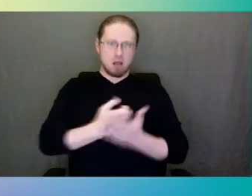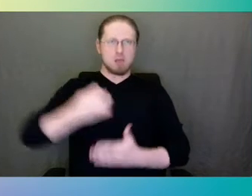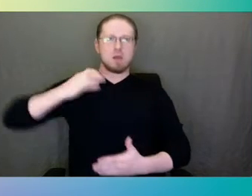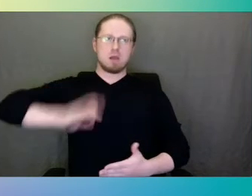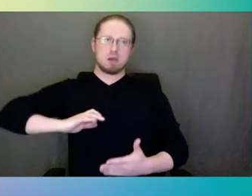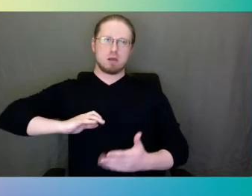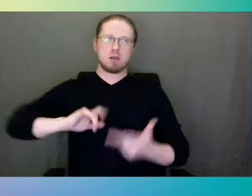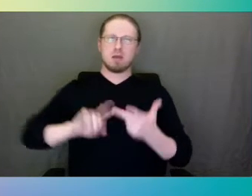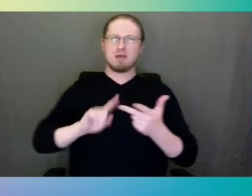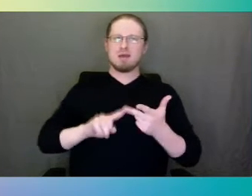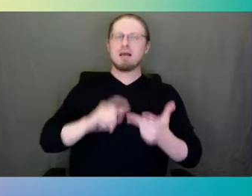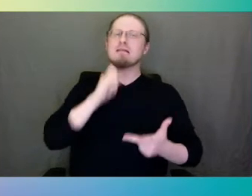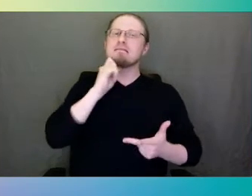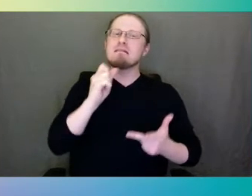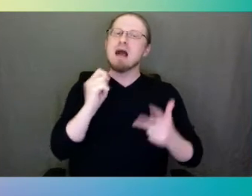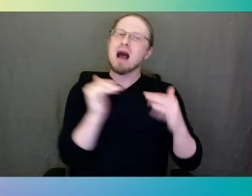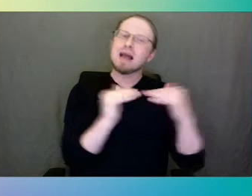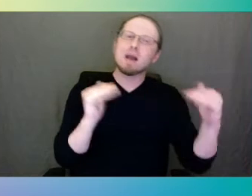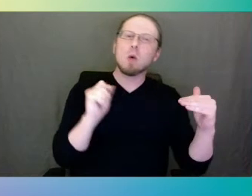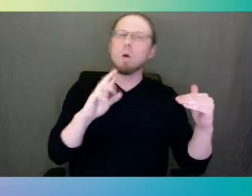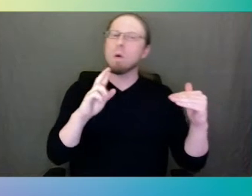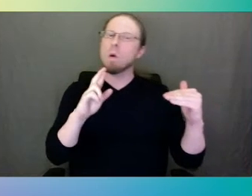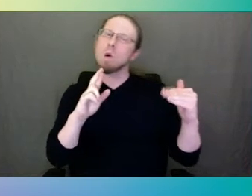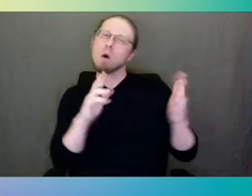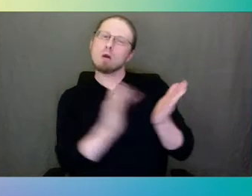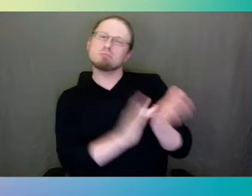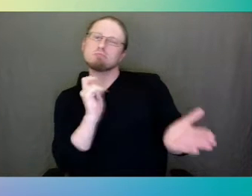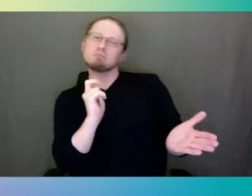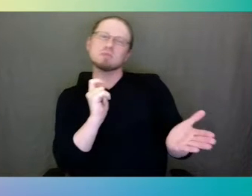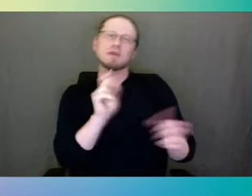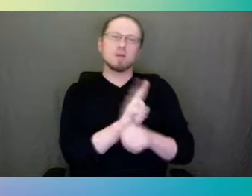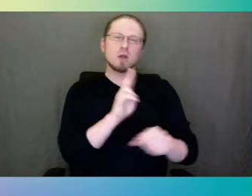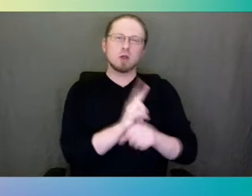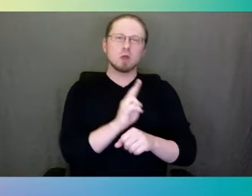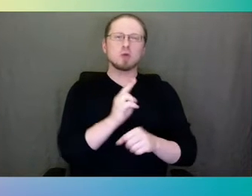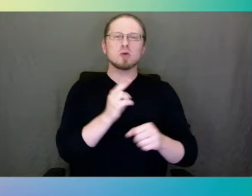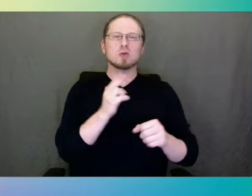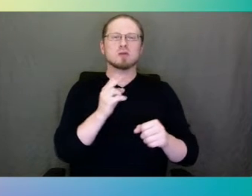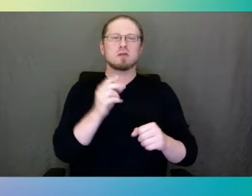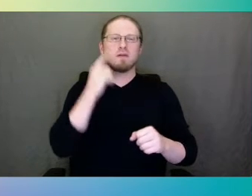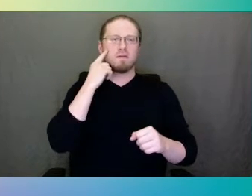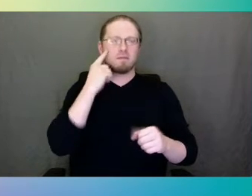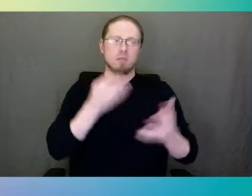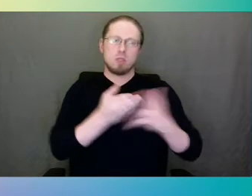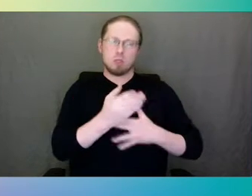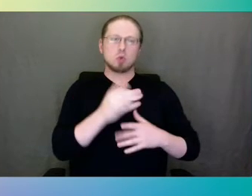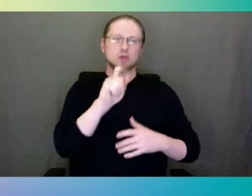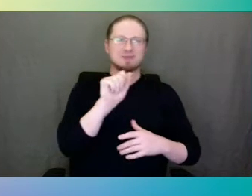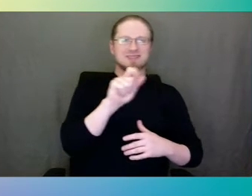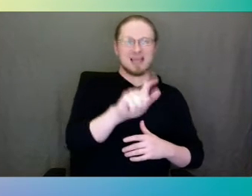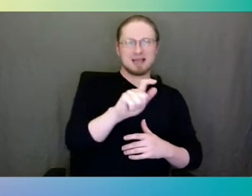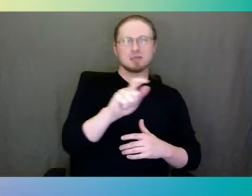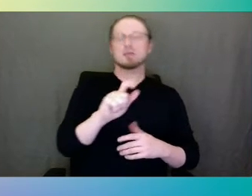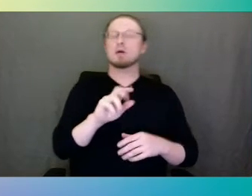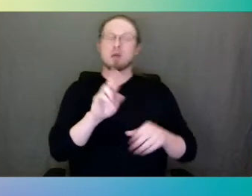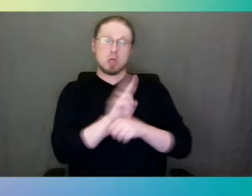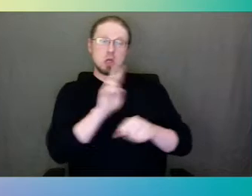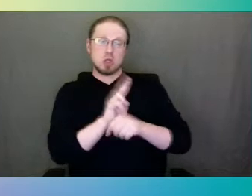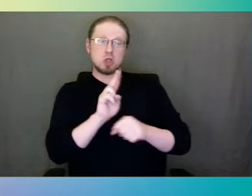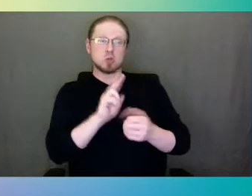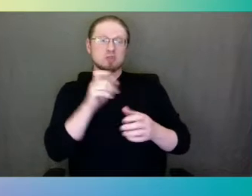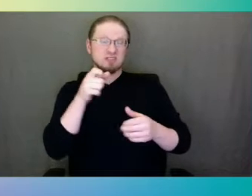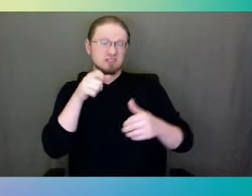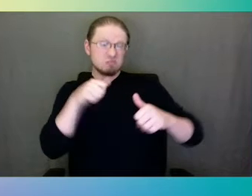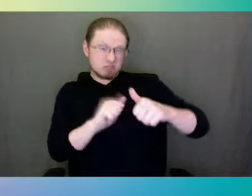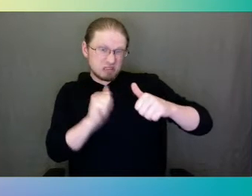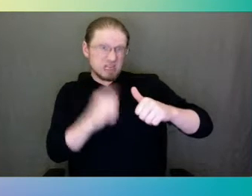sexually, exploitative sex aimed at gaining social power, or a married man taking a male to bed,